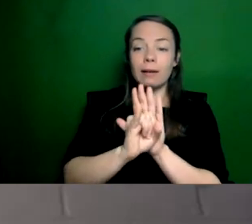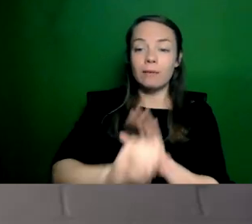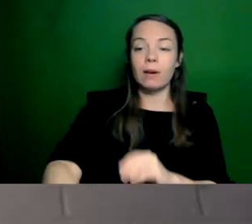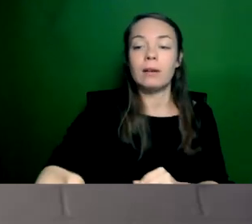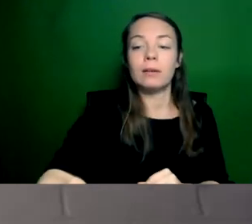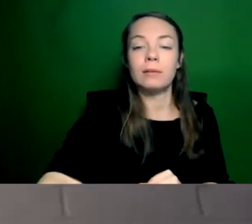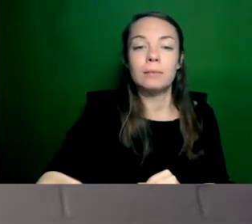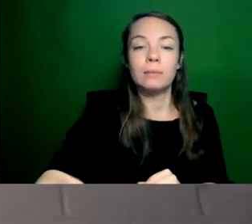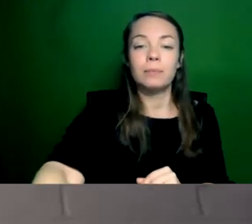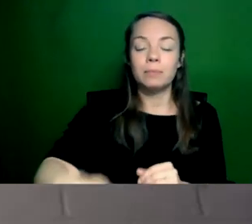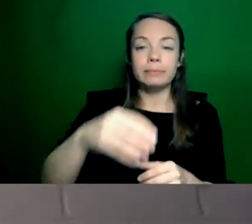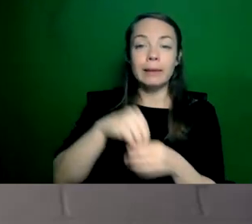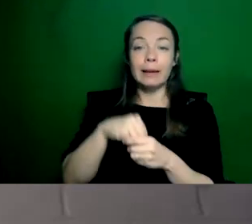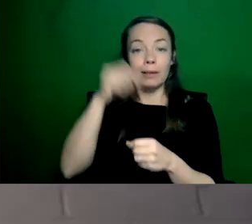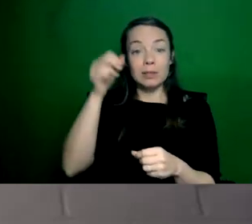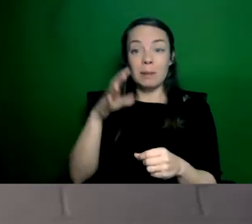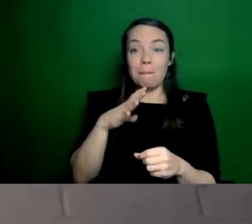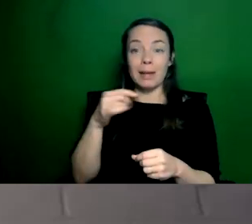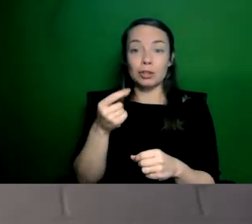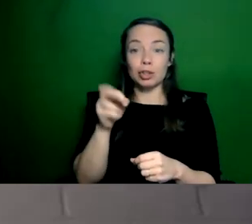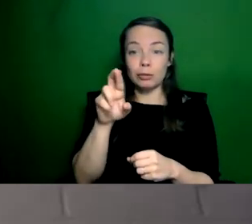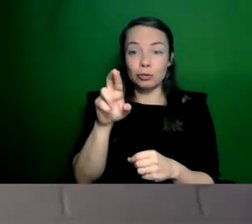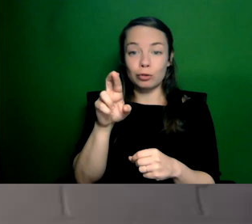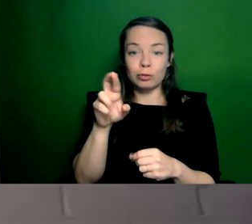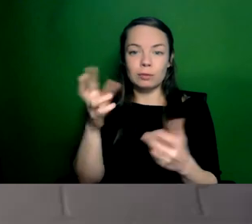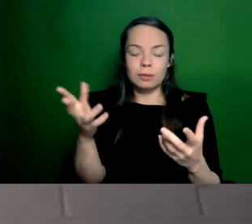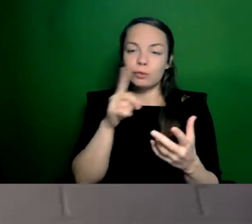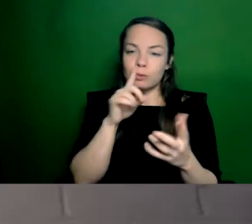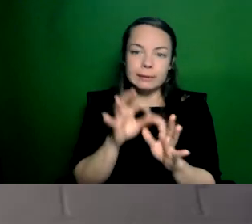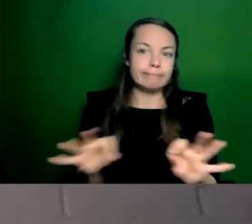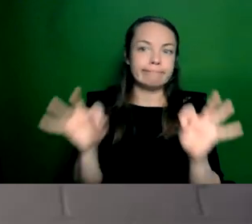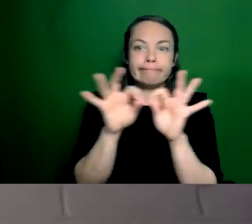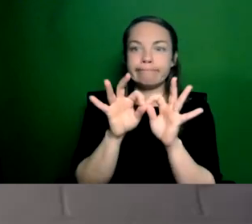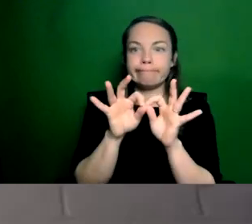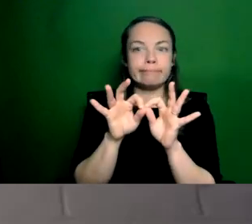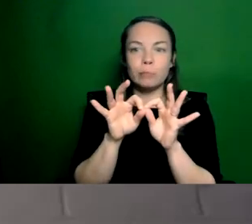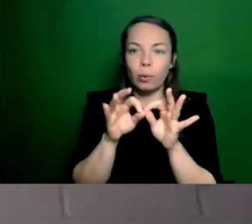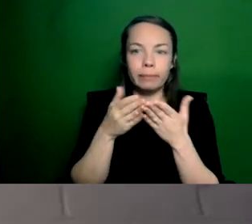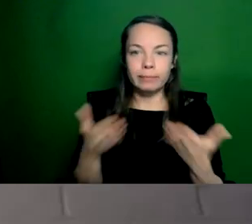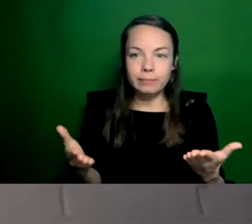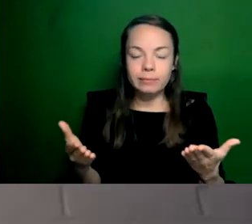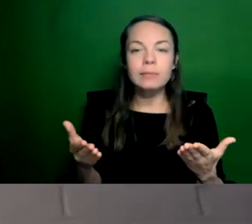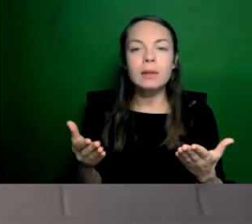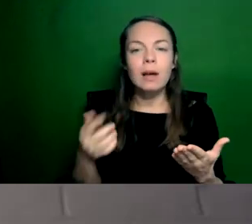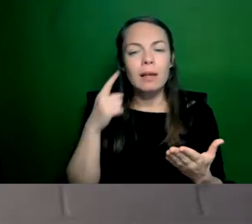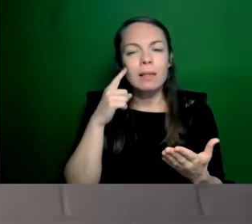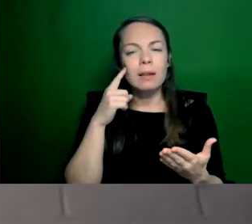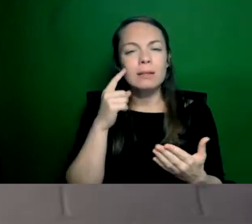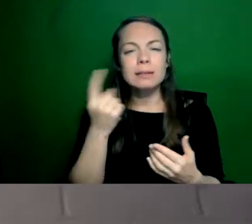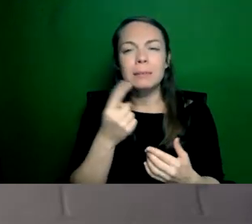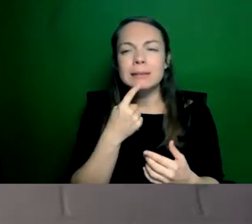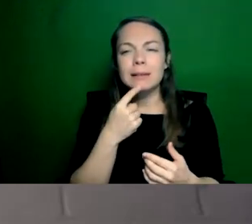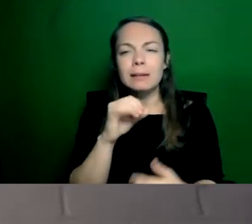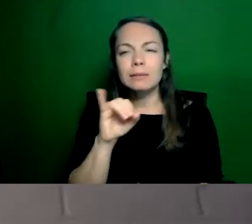in the male gender, that's just such a major, major issue, is that we don't, I think Jesse, who said that? I think Jesse, you